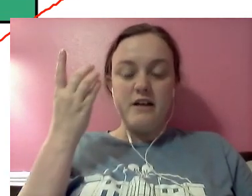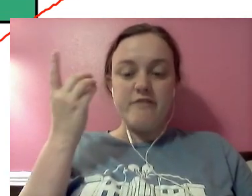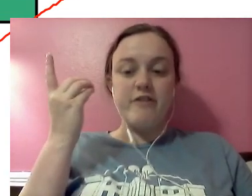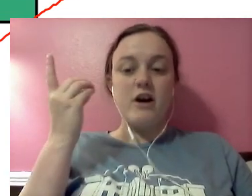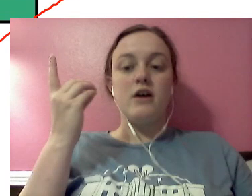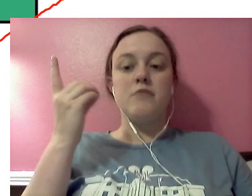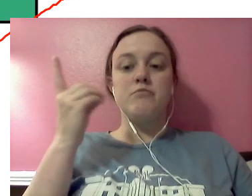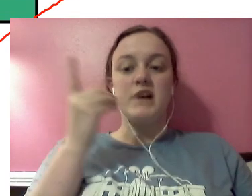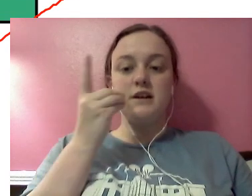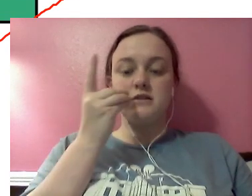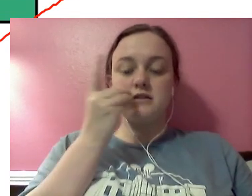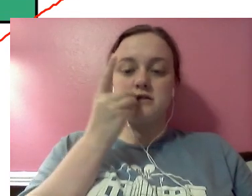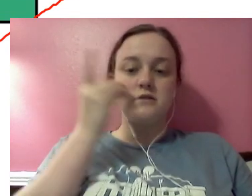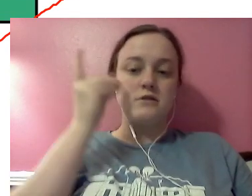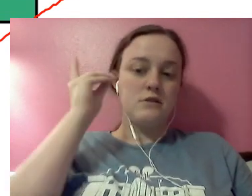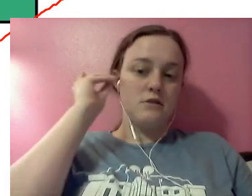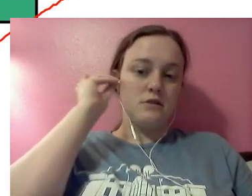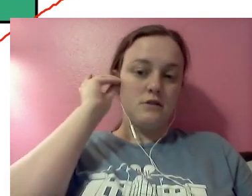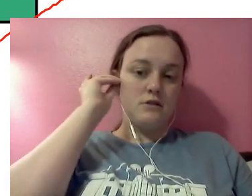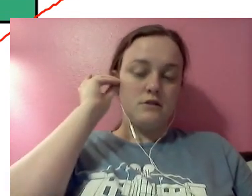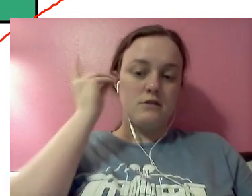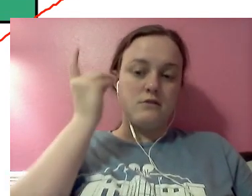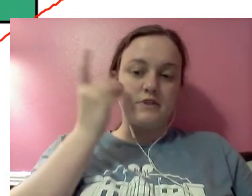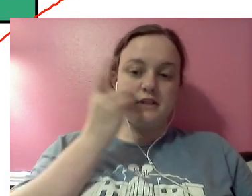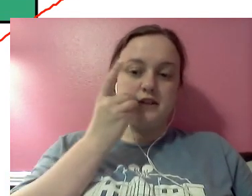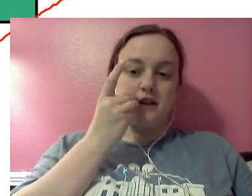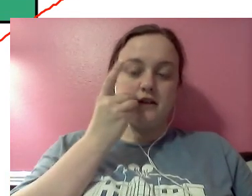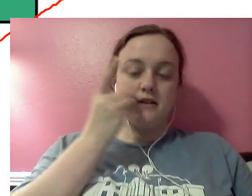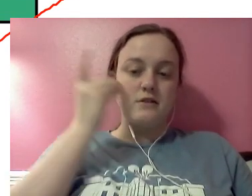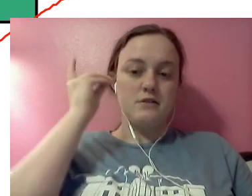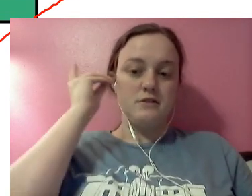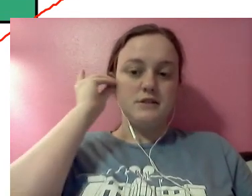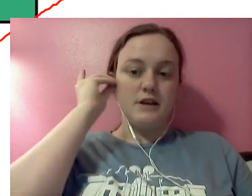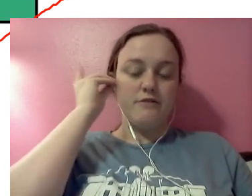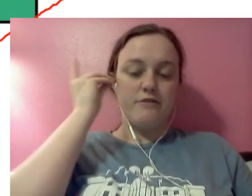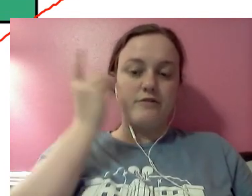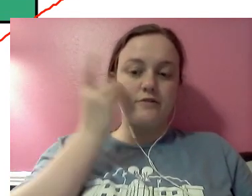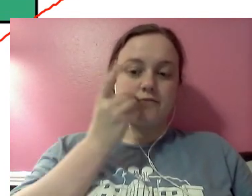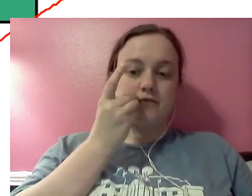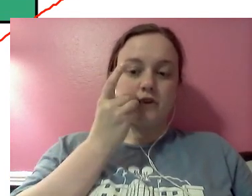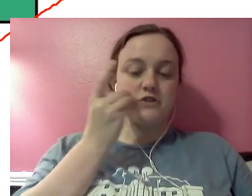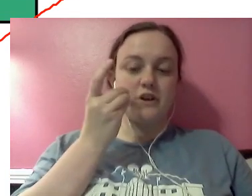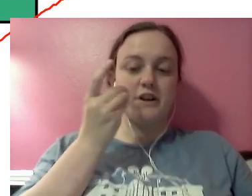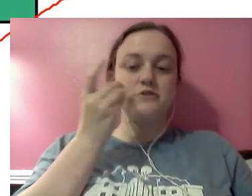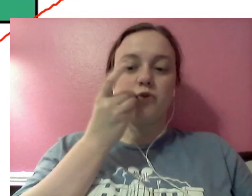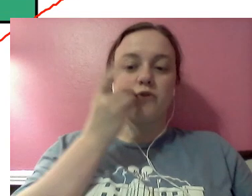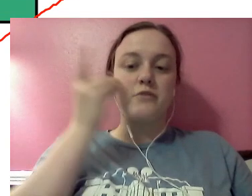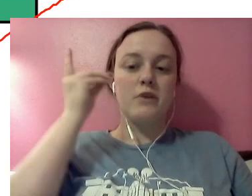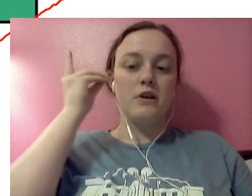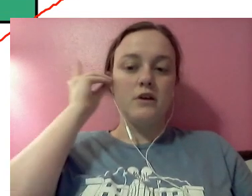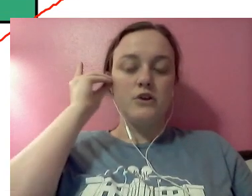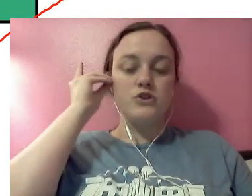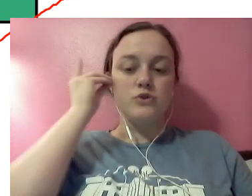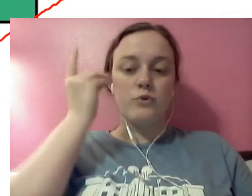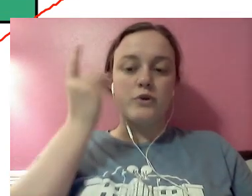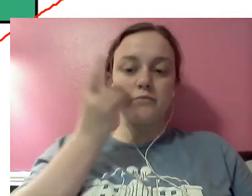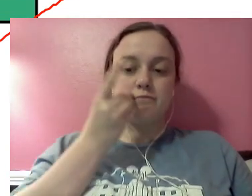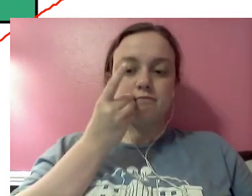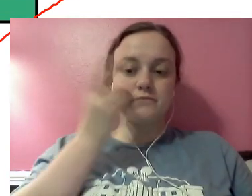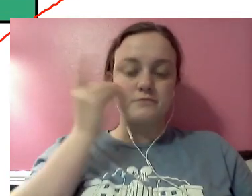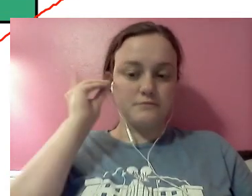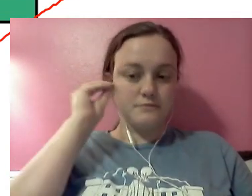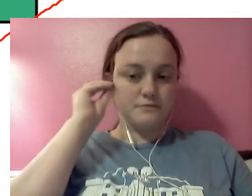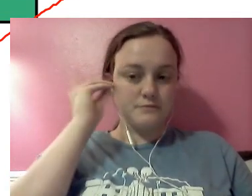deaf, but with a D. Deaf. Or sorry, dorm.